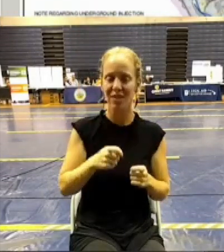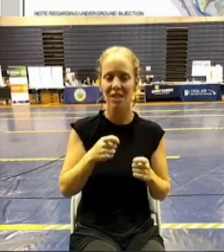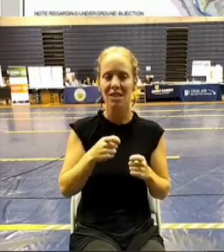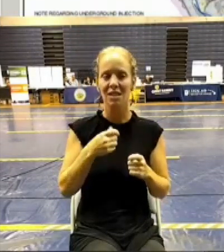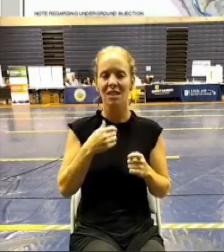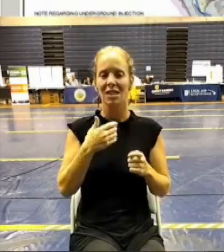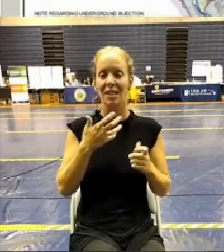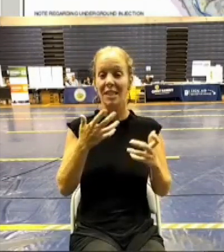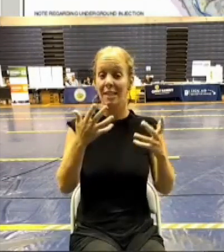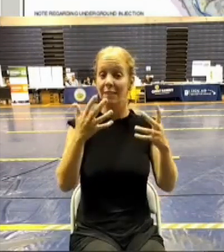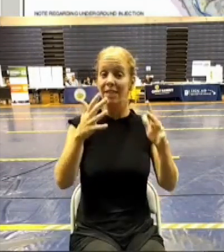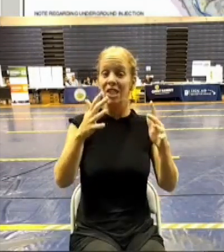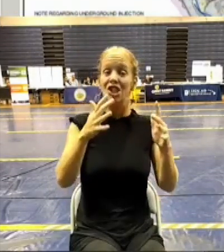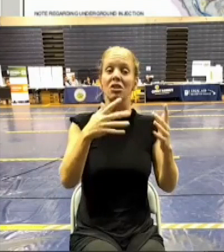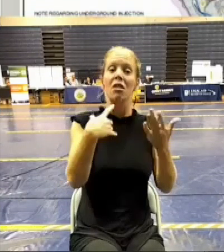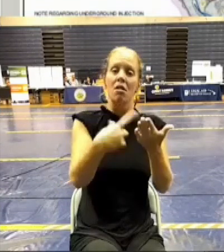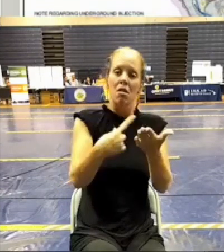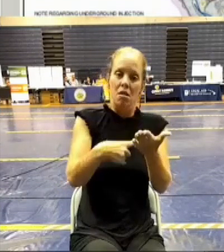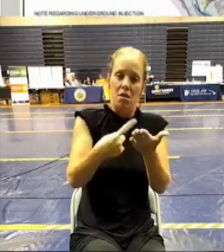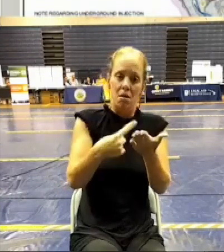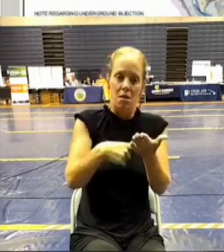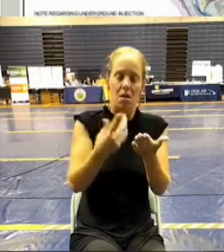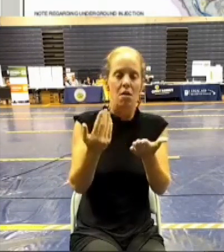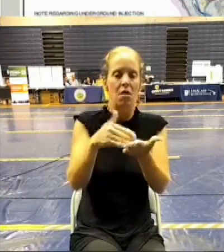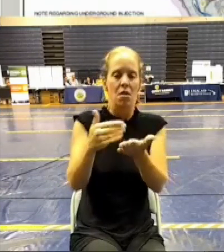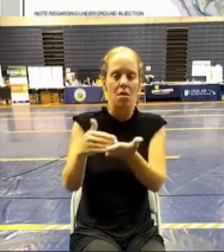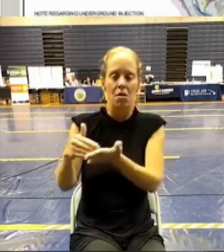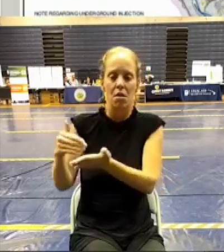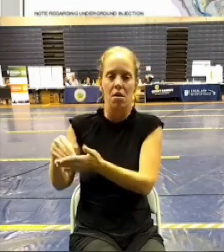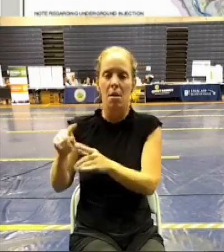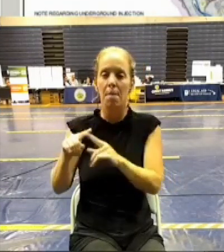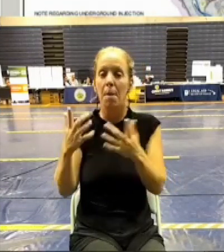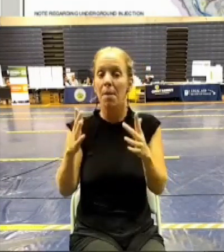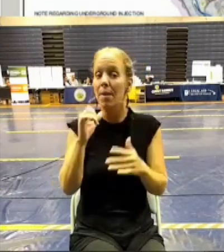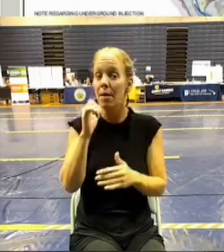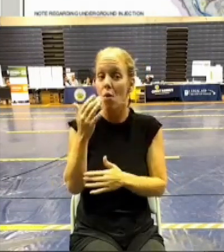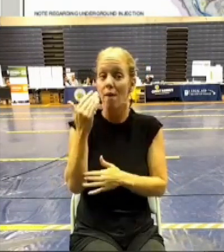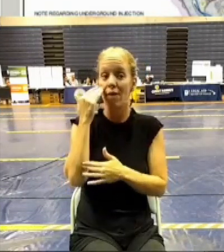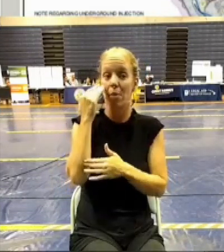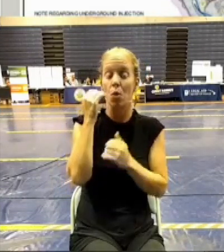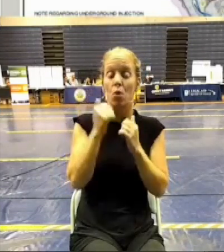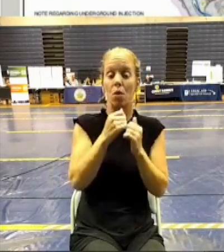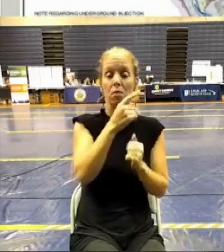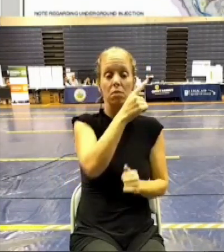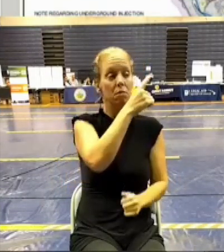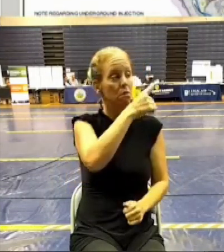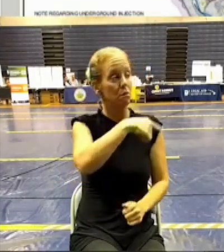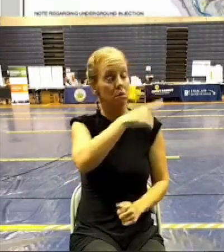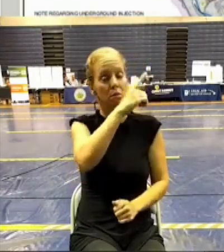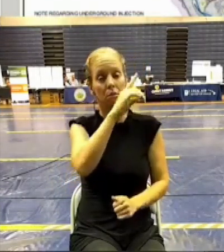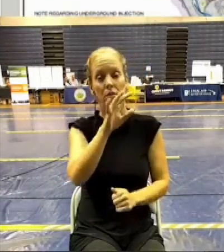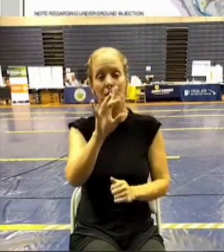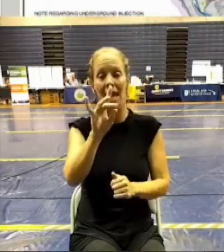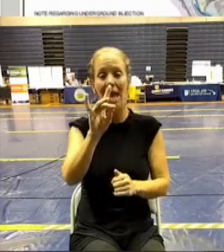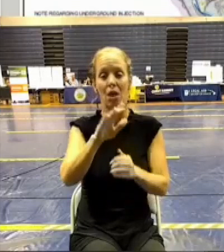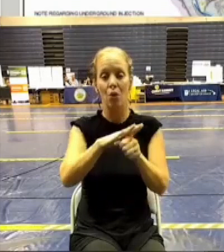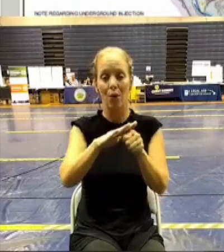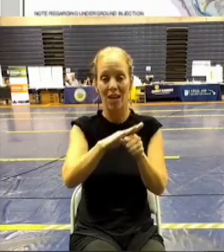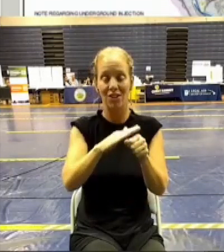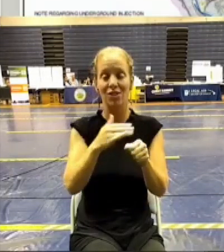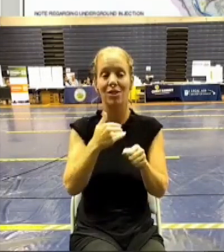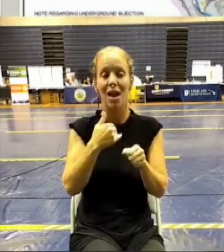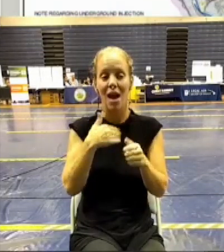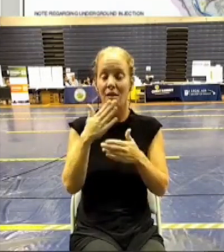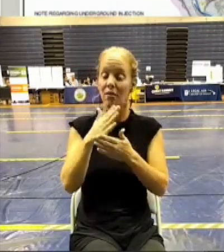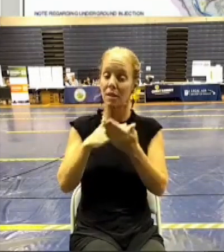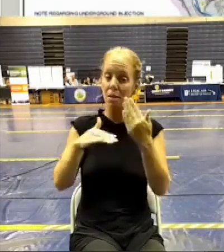already rehashed this over and over again. But for those of you who are not familiar with these locations, we do have some exhibits